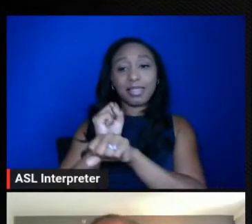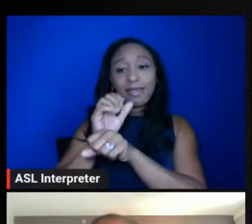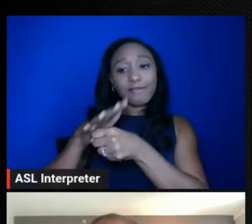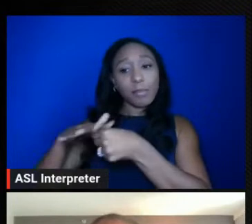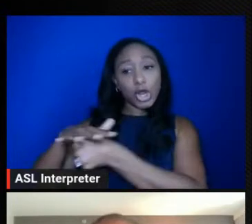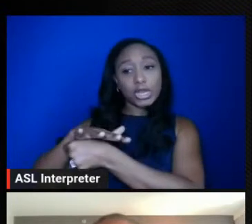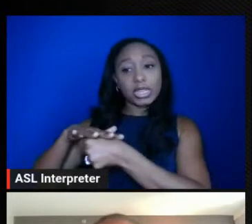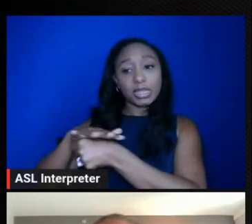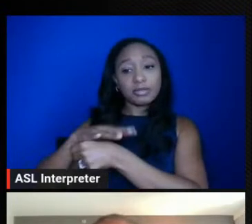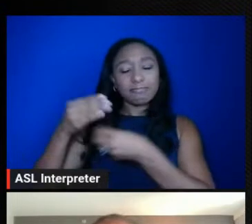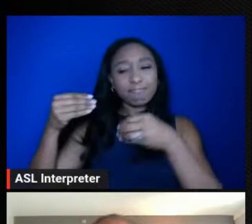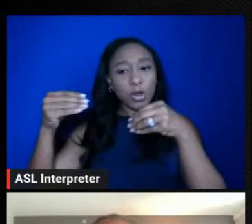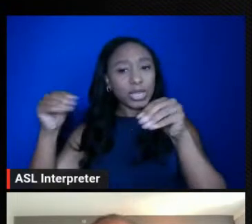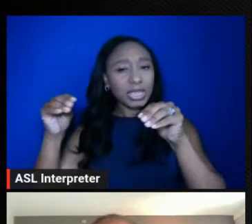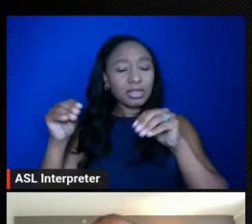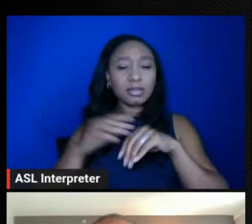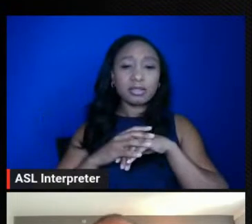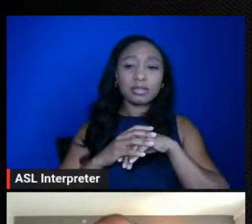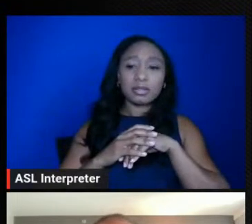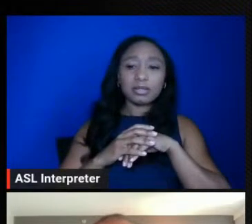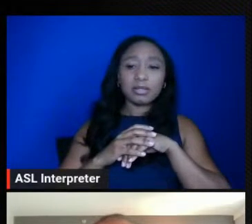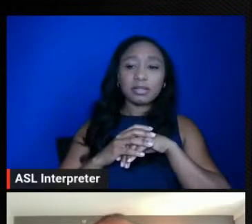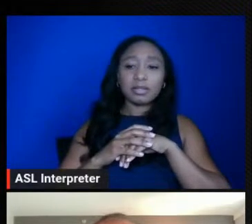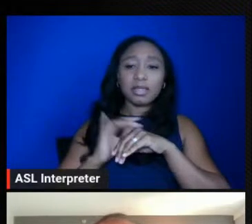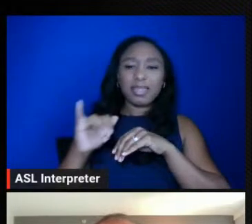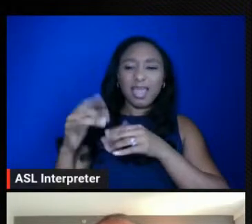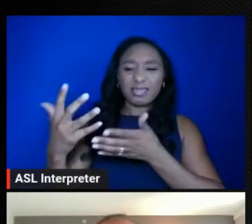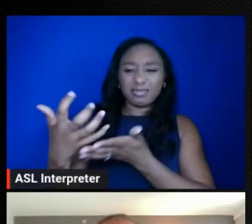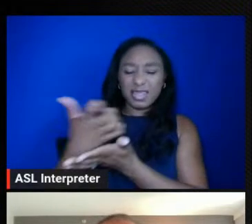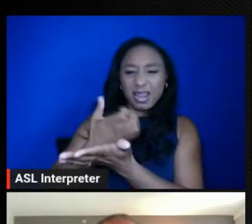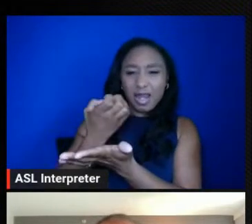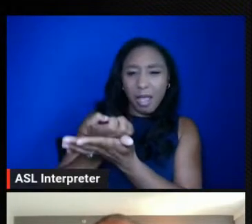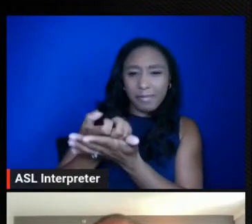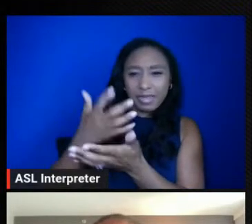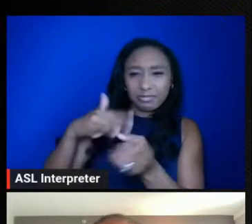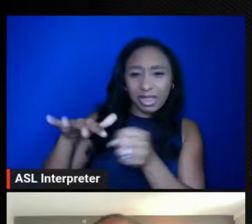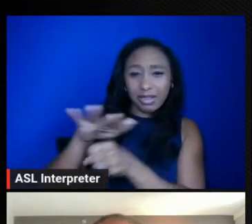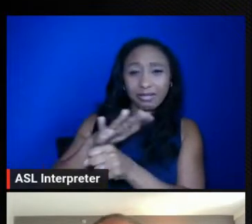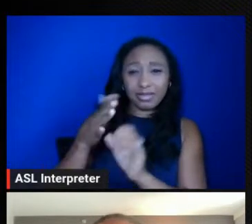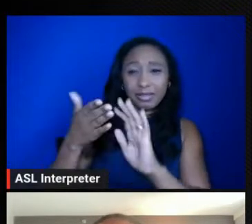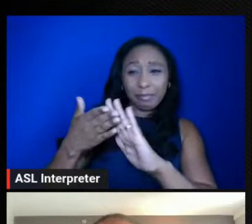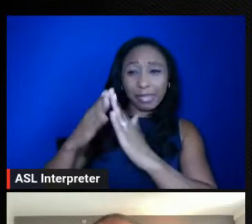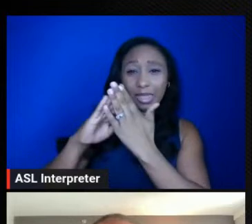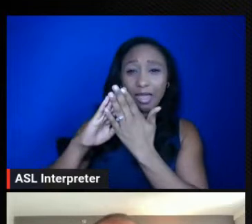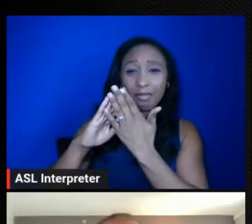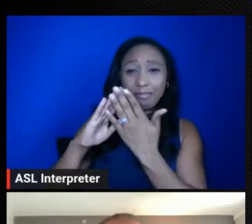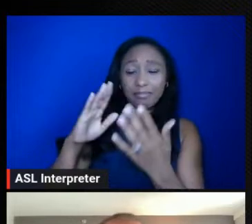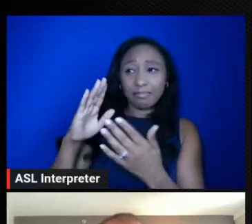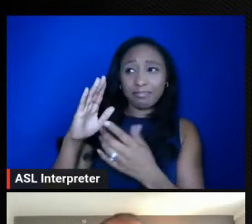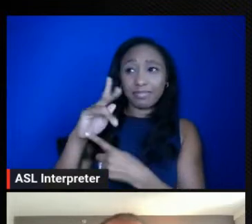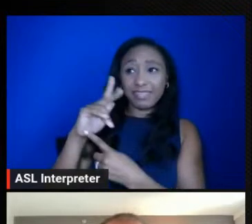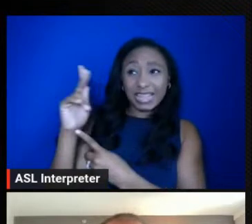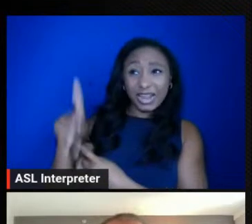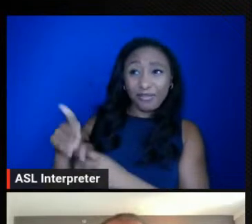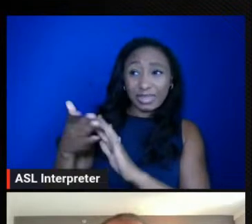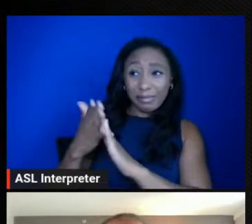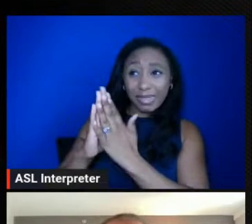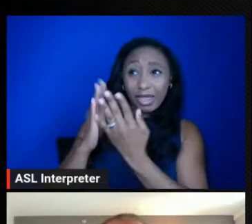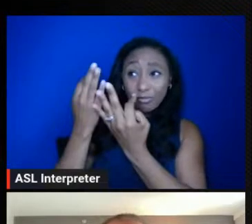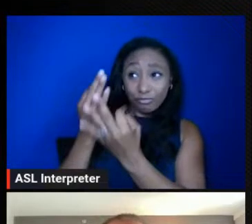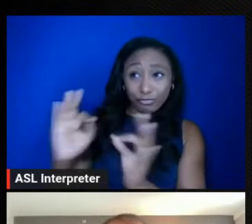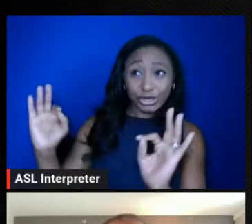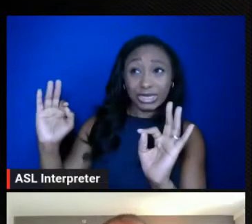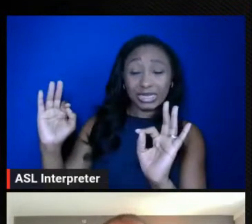Those economic incentives left Philadelphia's large and dynamic free black community dangerously